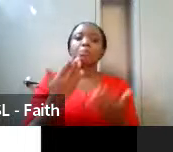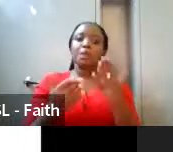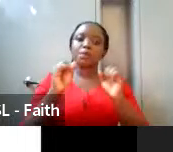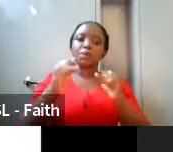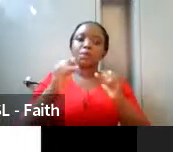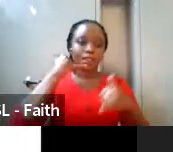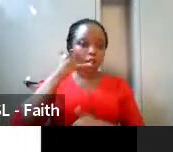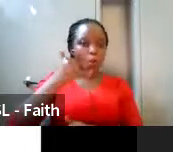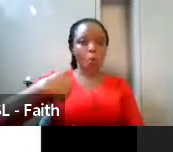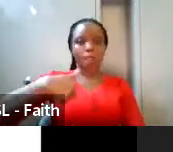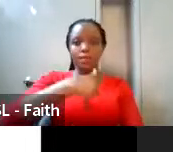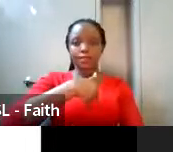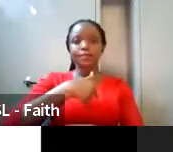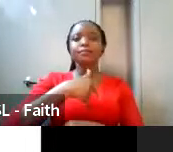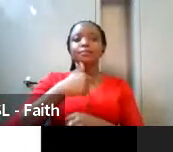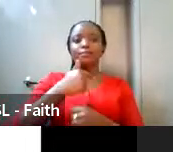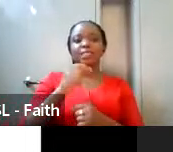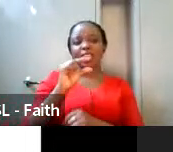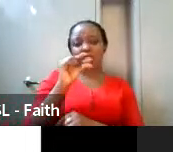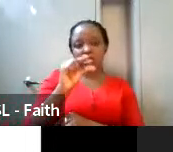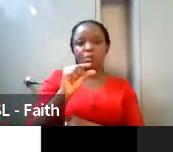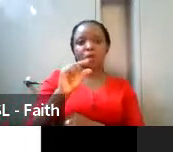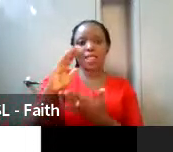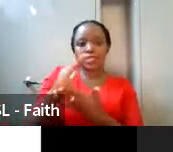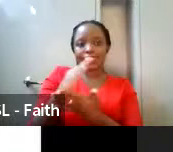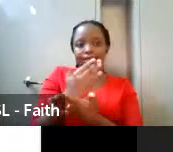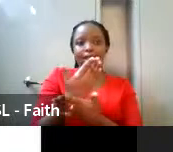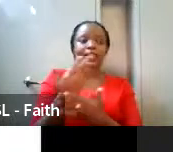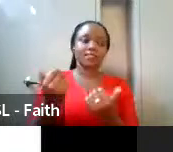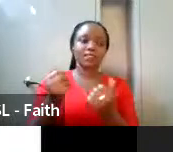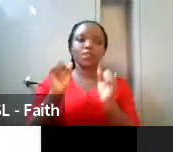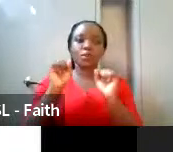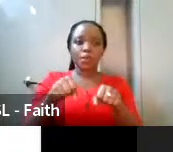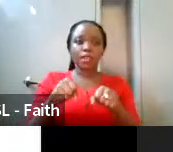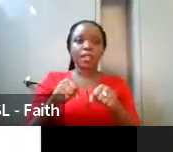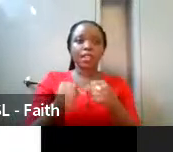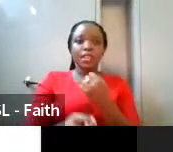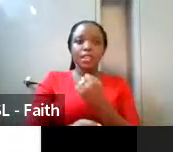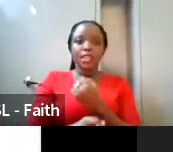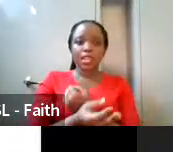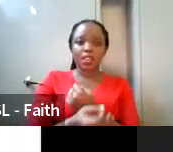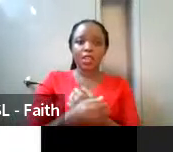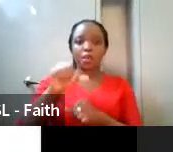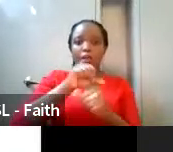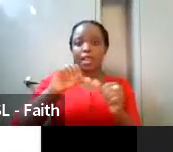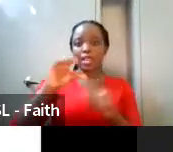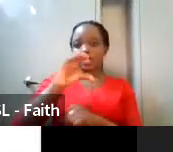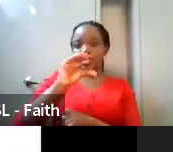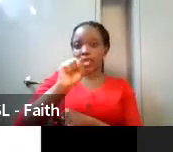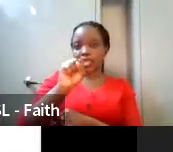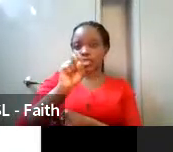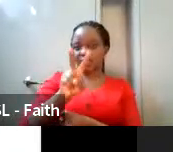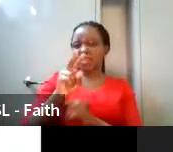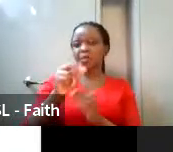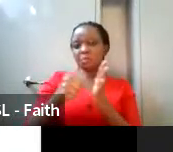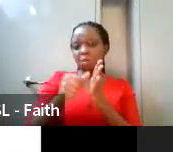There could just be a small slight issue or bug with the CSV you're working with.